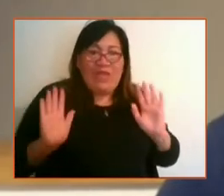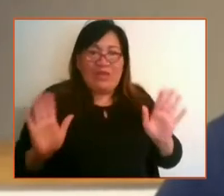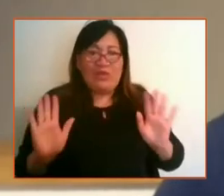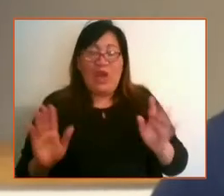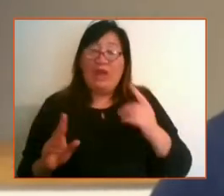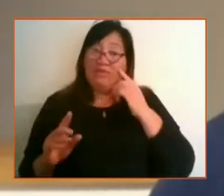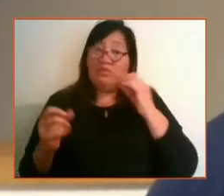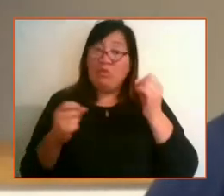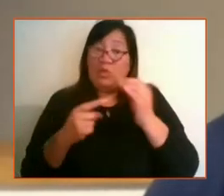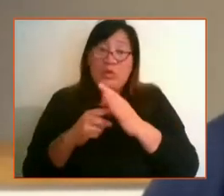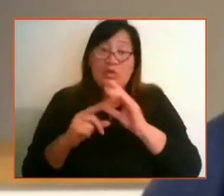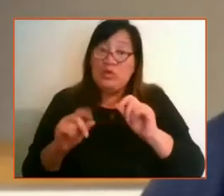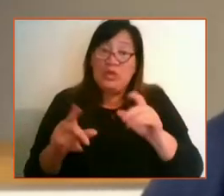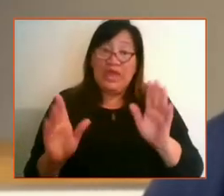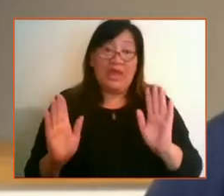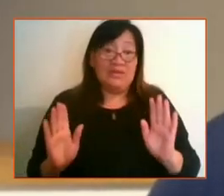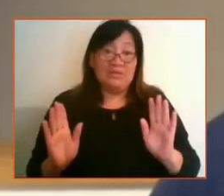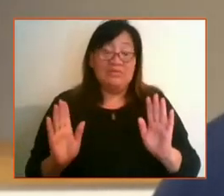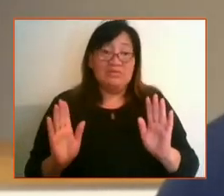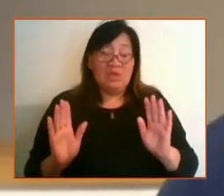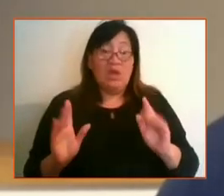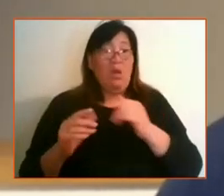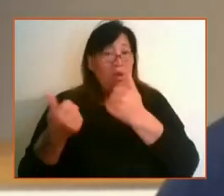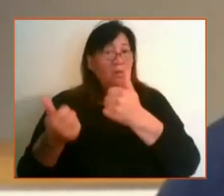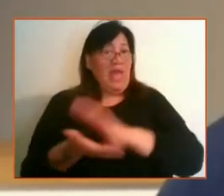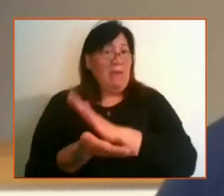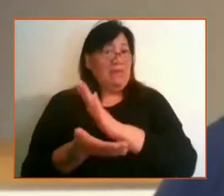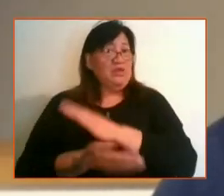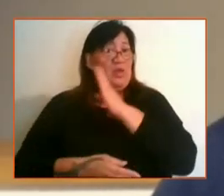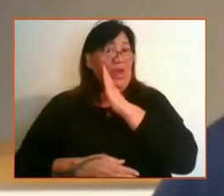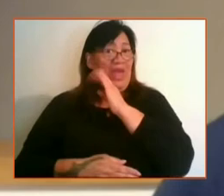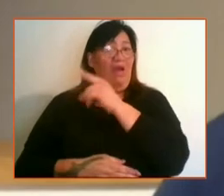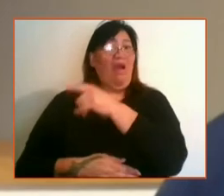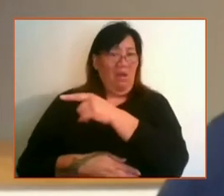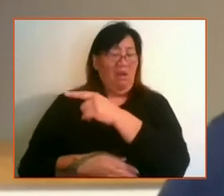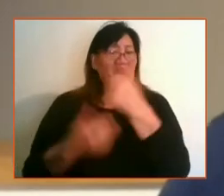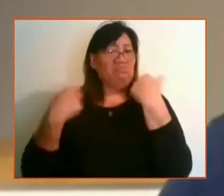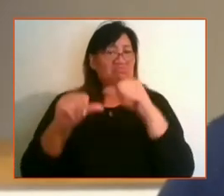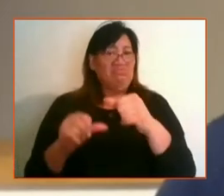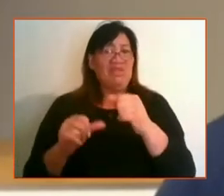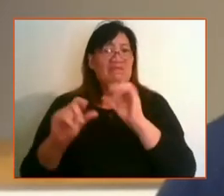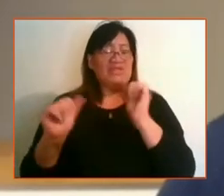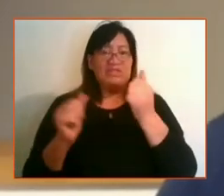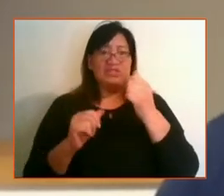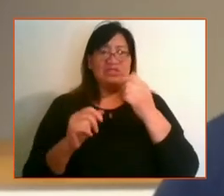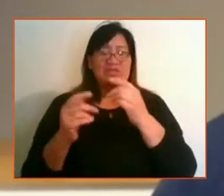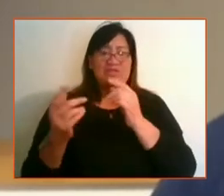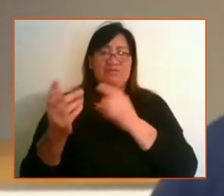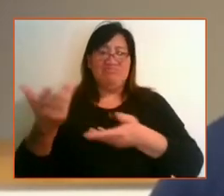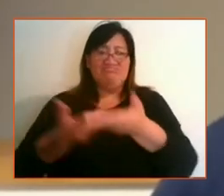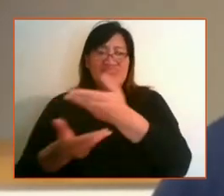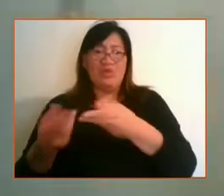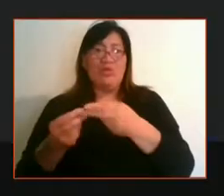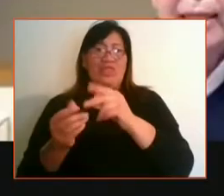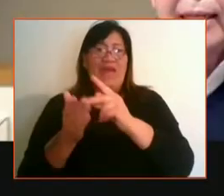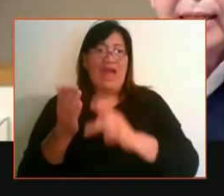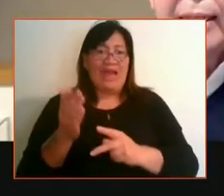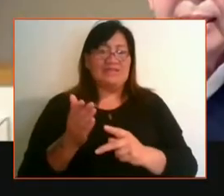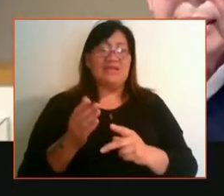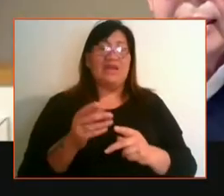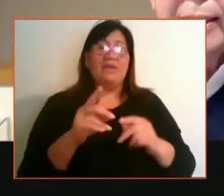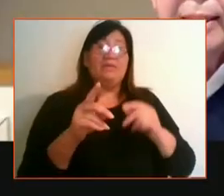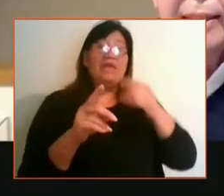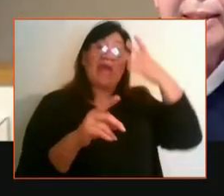to do. I'm very gratified to hear Carmel say that that took place. If you look at my ministerial diary, you'll see multiple